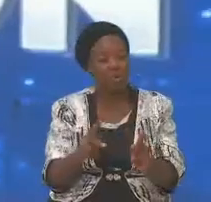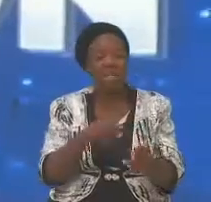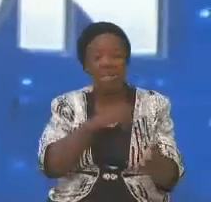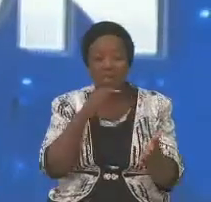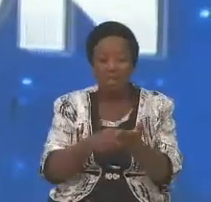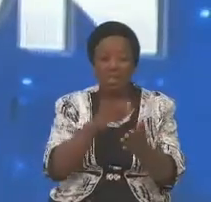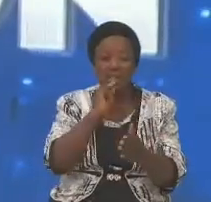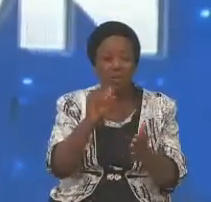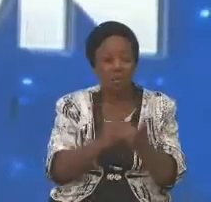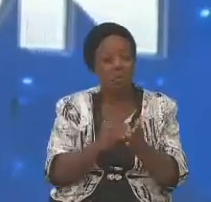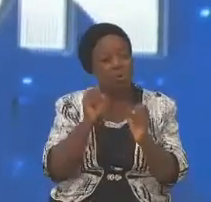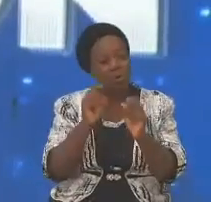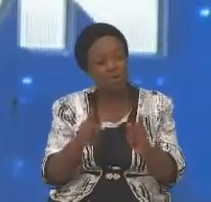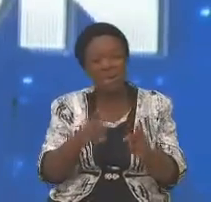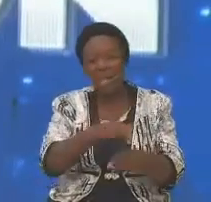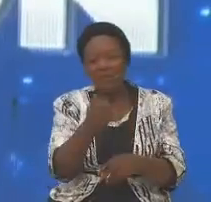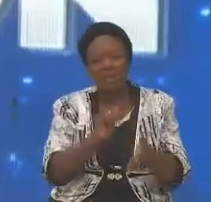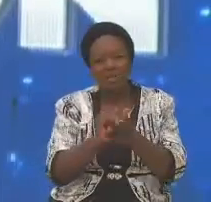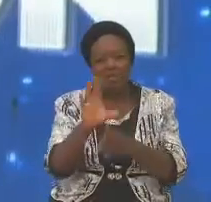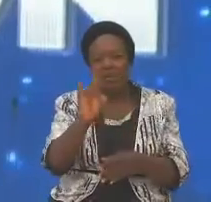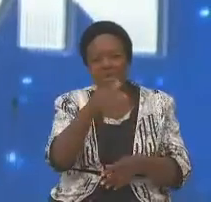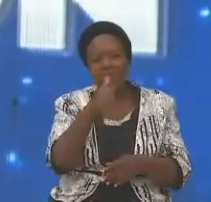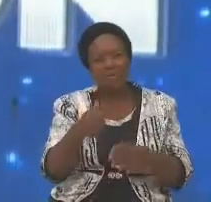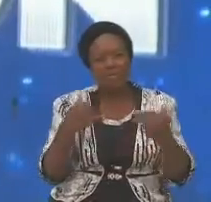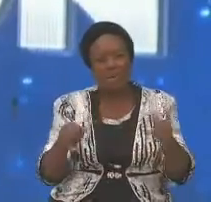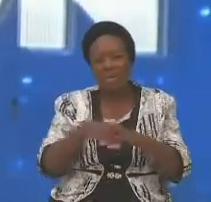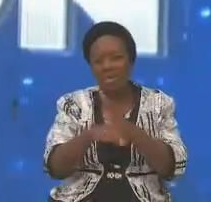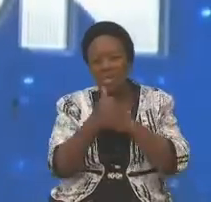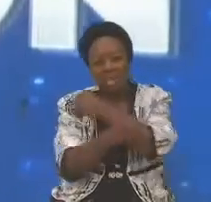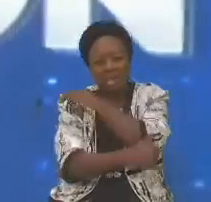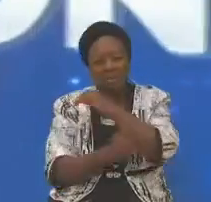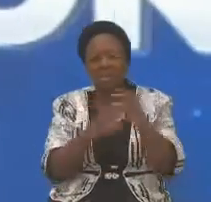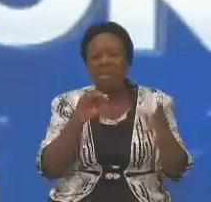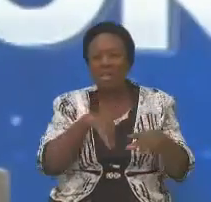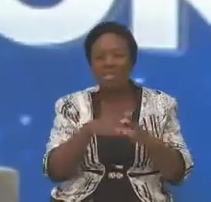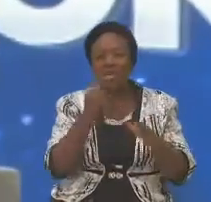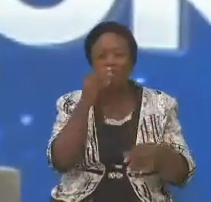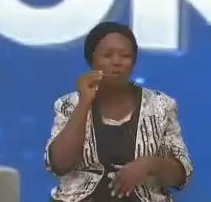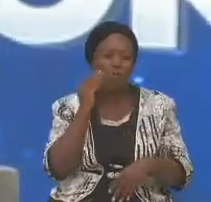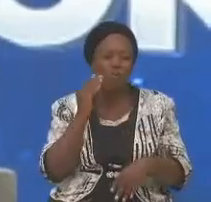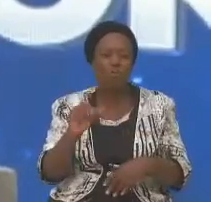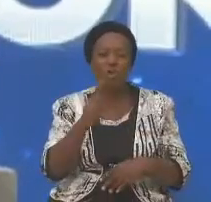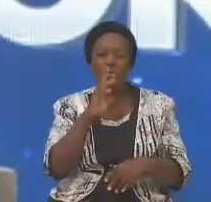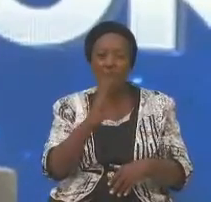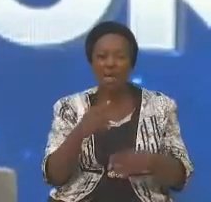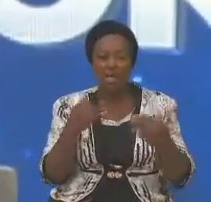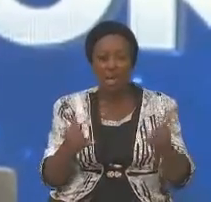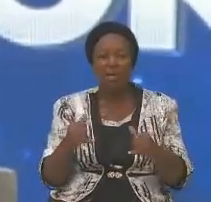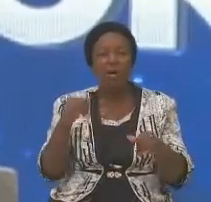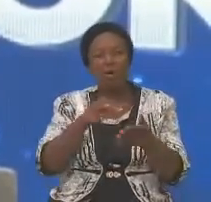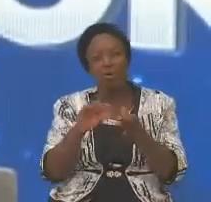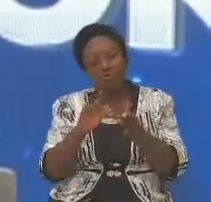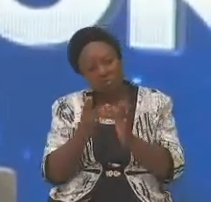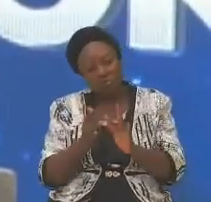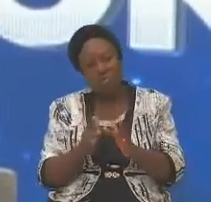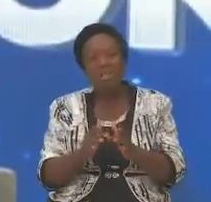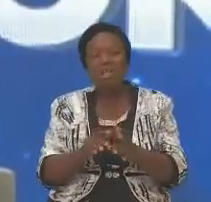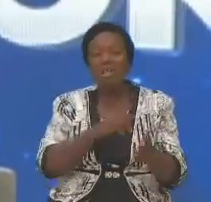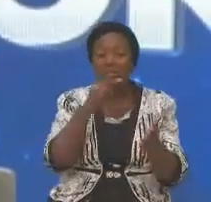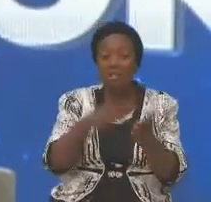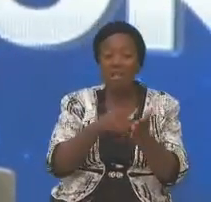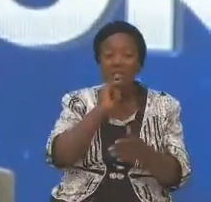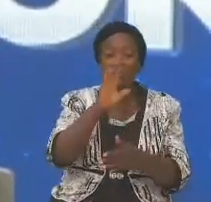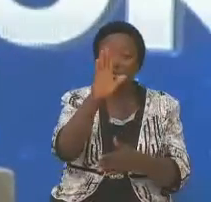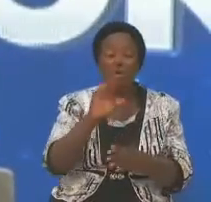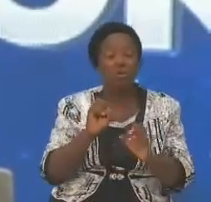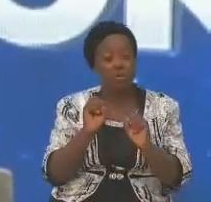Redeemer, and I know that whosoever, I am that whosoever, will call on the name of the Lord shall be saved. And